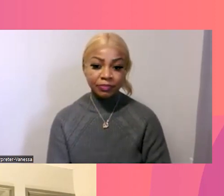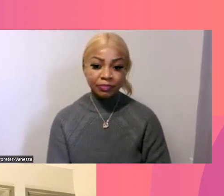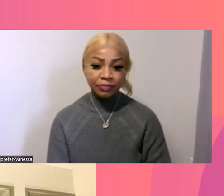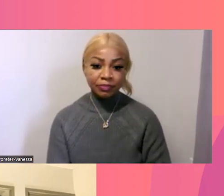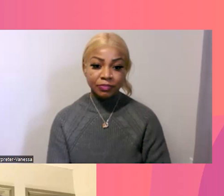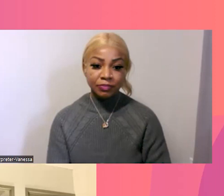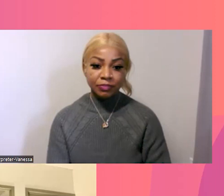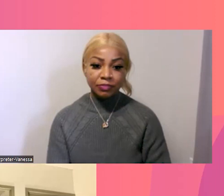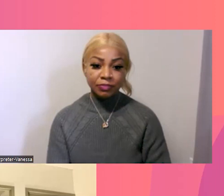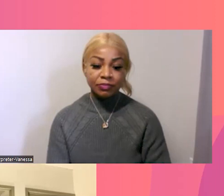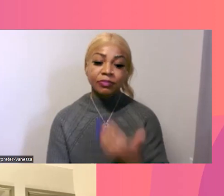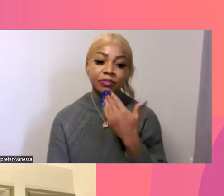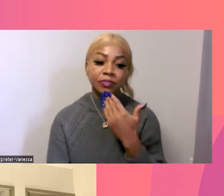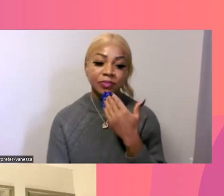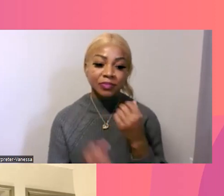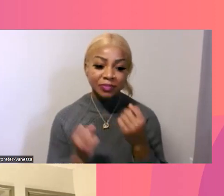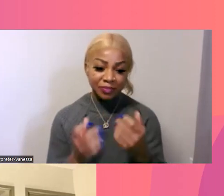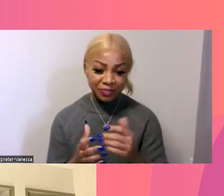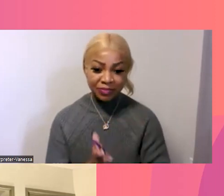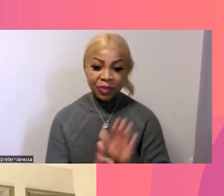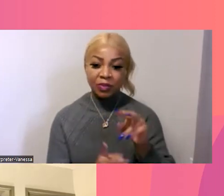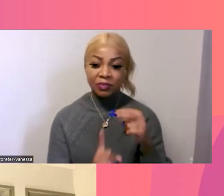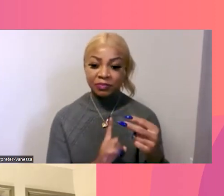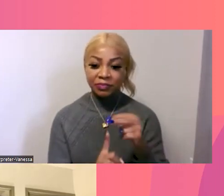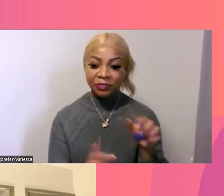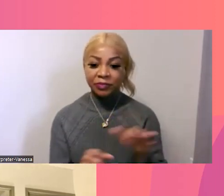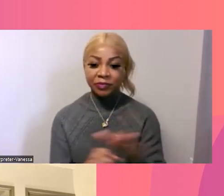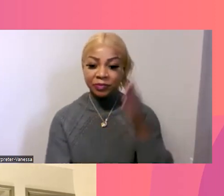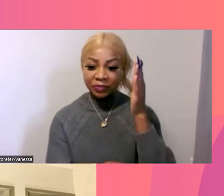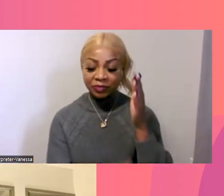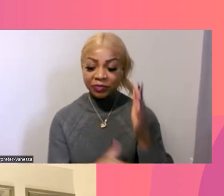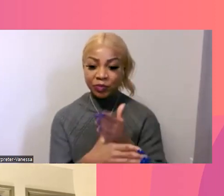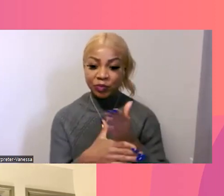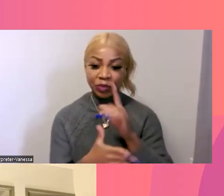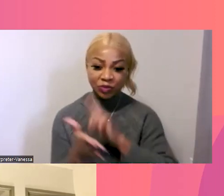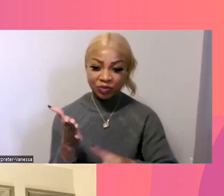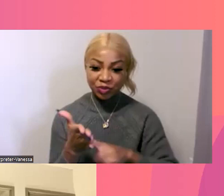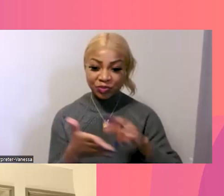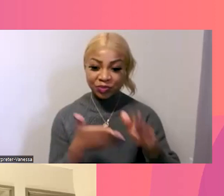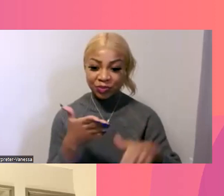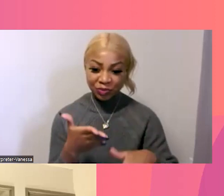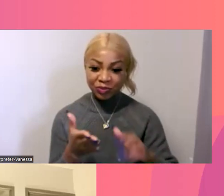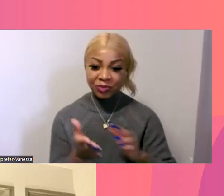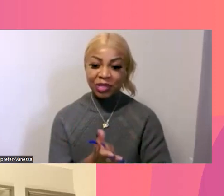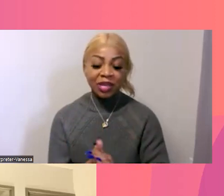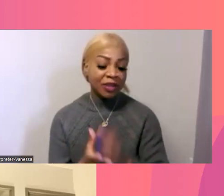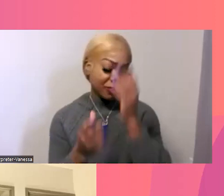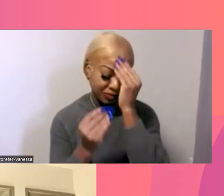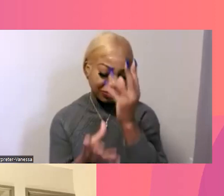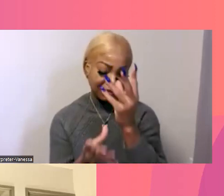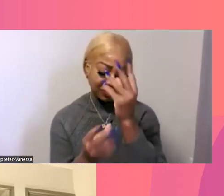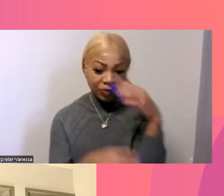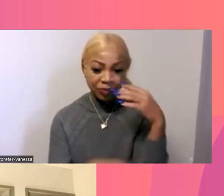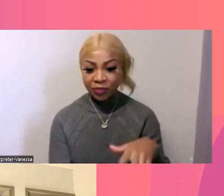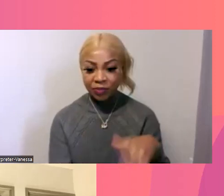Thank you. Thank you again for this insightful presentations and sharing your research results. It was very informative and our